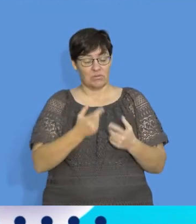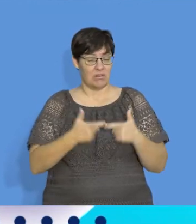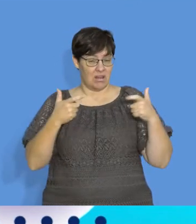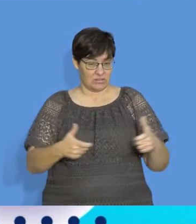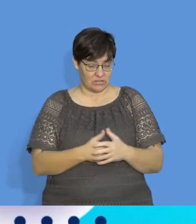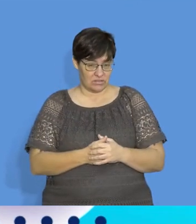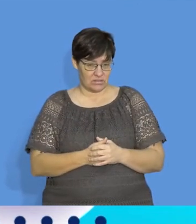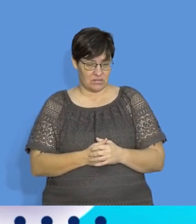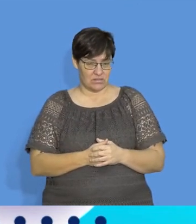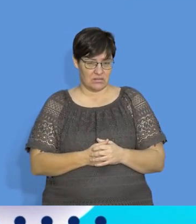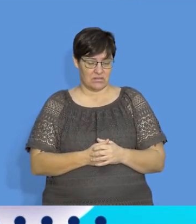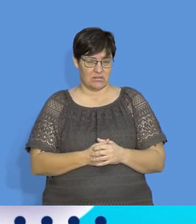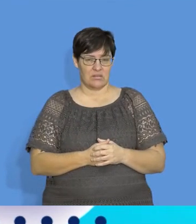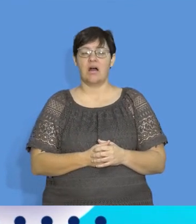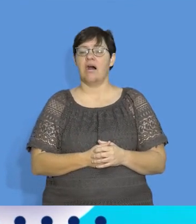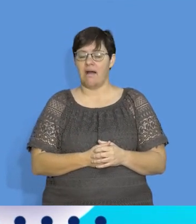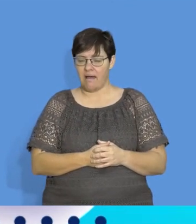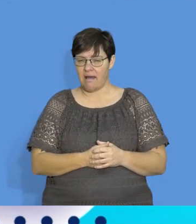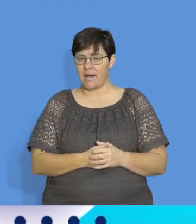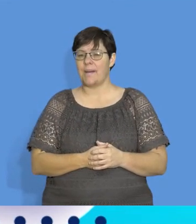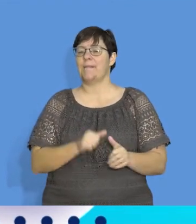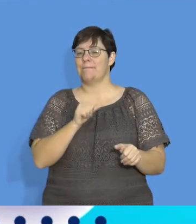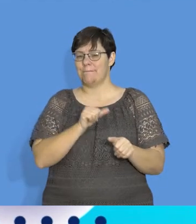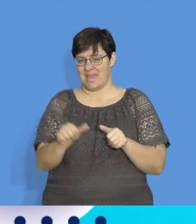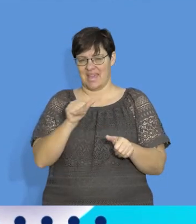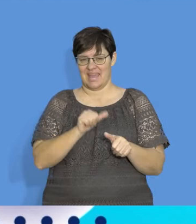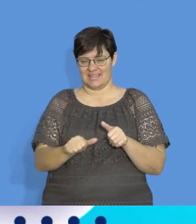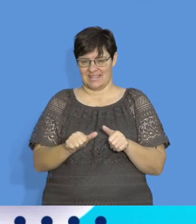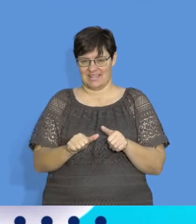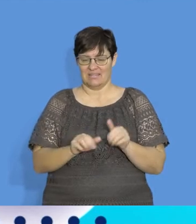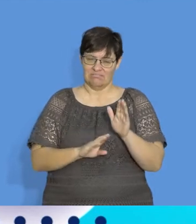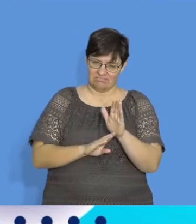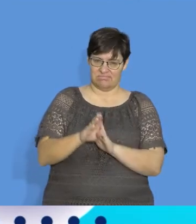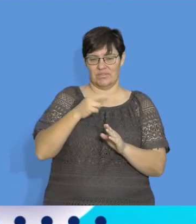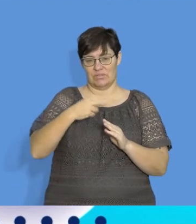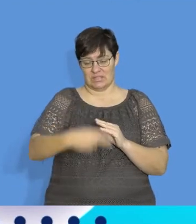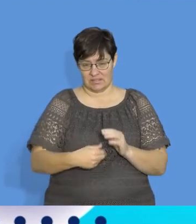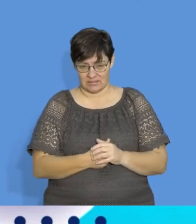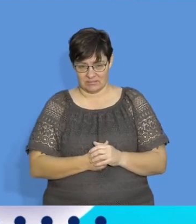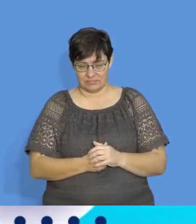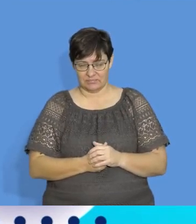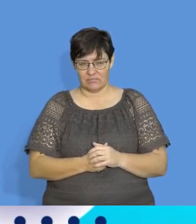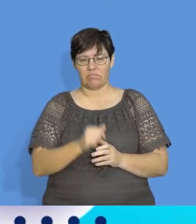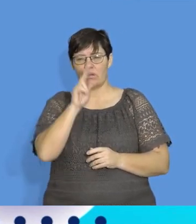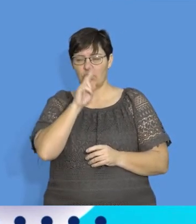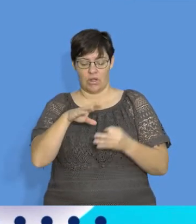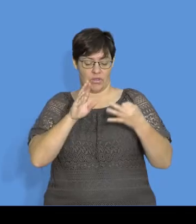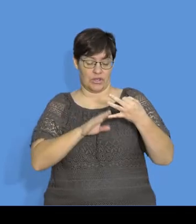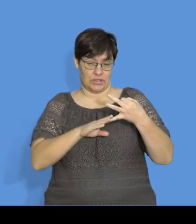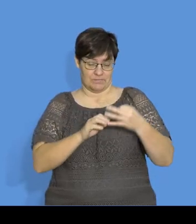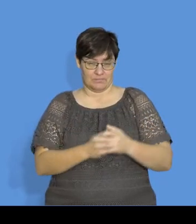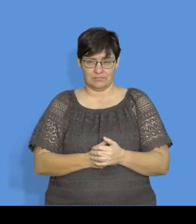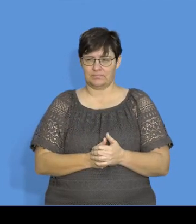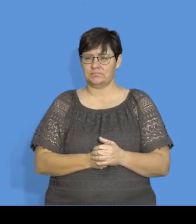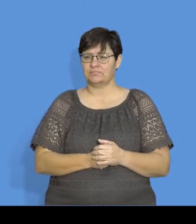data, we actually make better, we get better results. Okay, let's look at the third